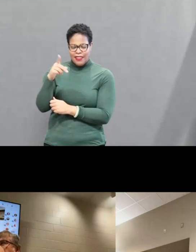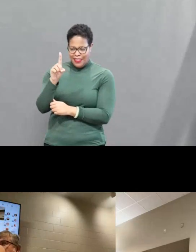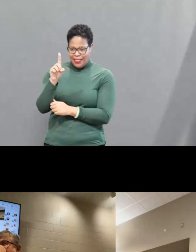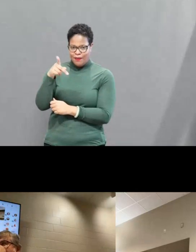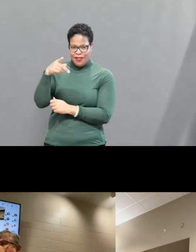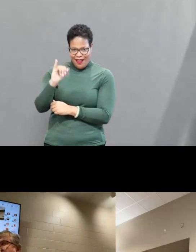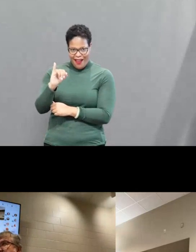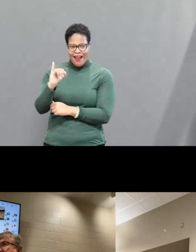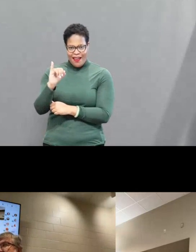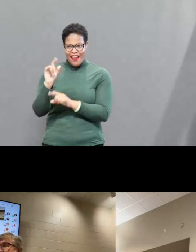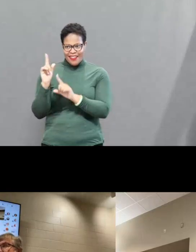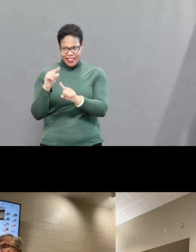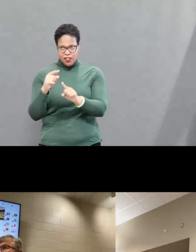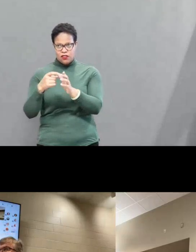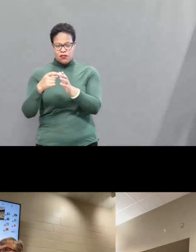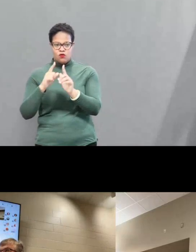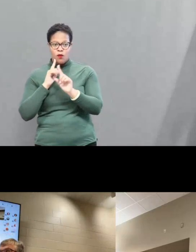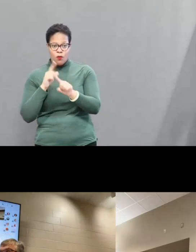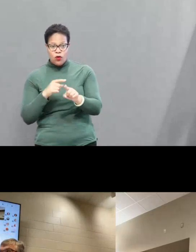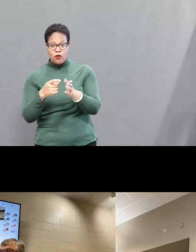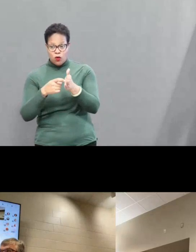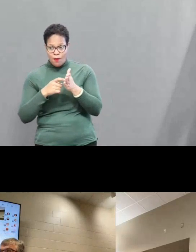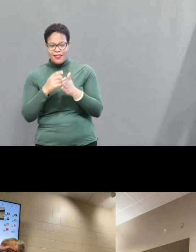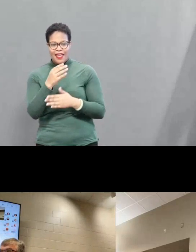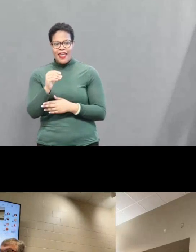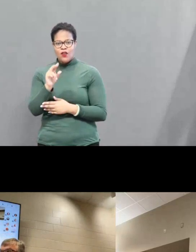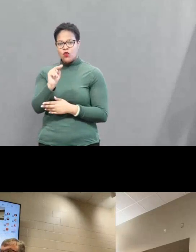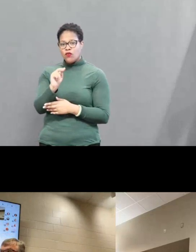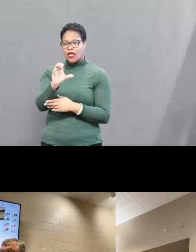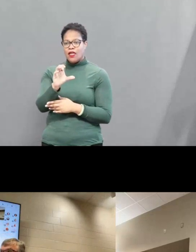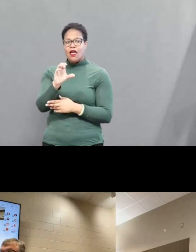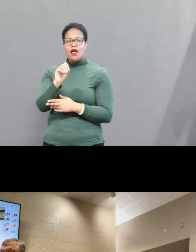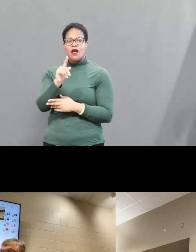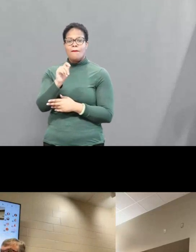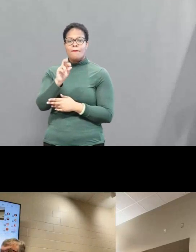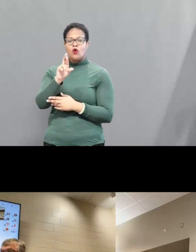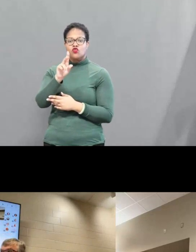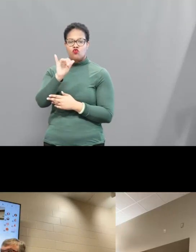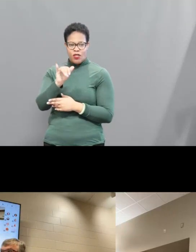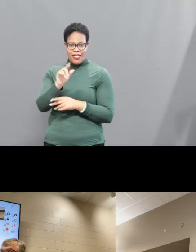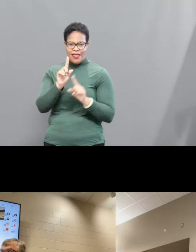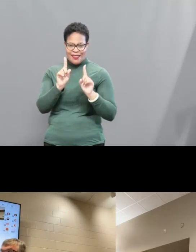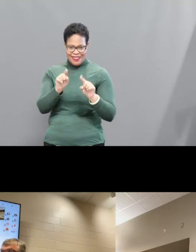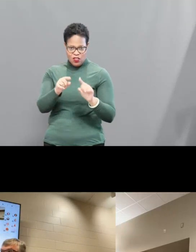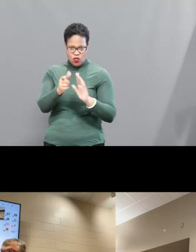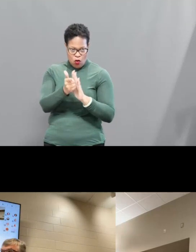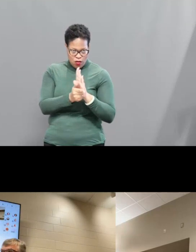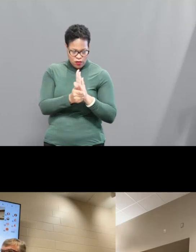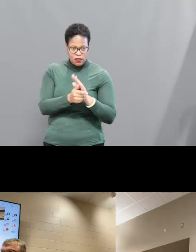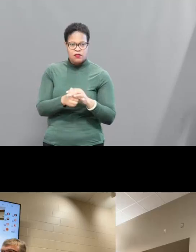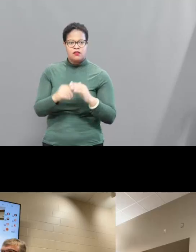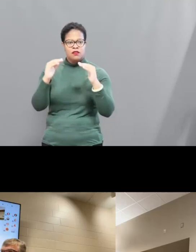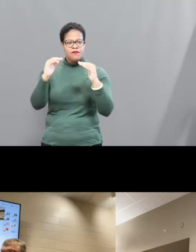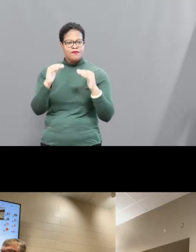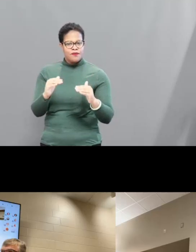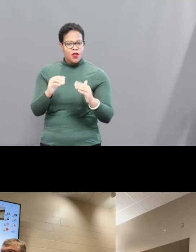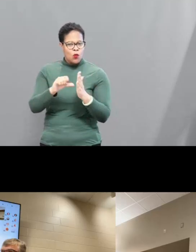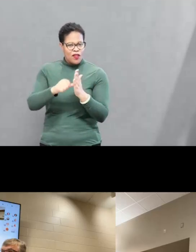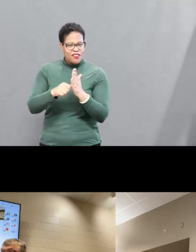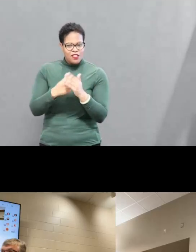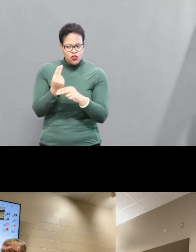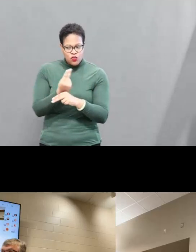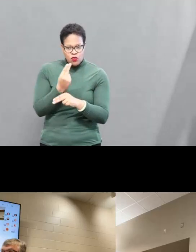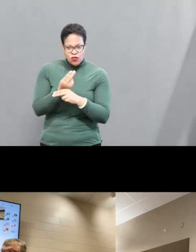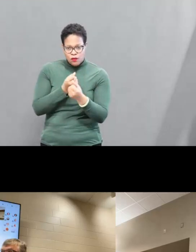attendance reporting requirements and North Carolina compulsory attendance laws. We emphasized the use of